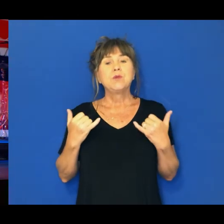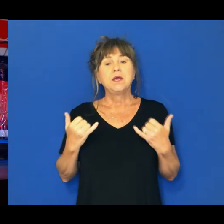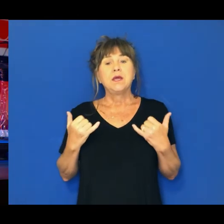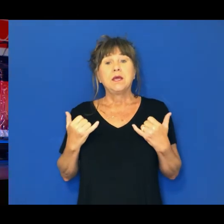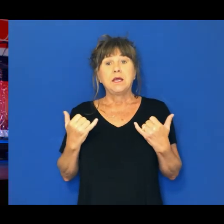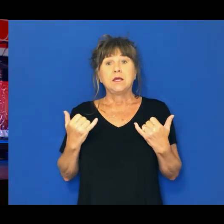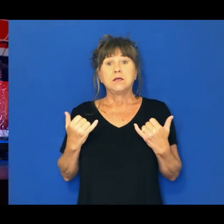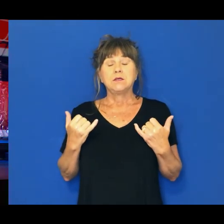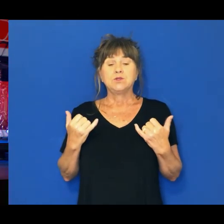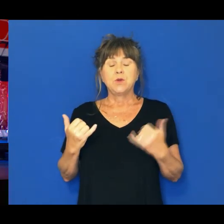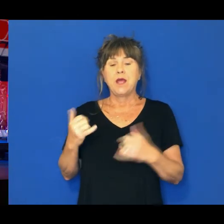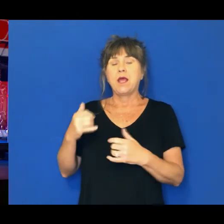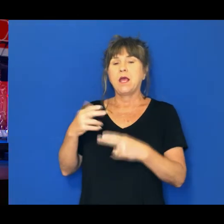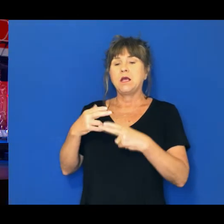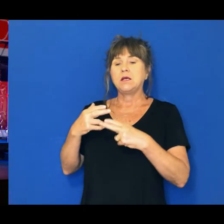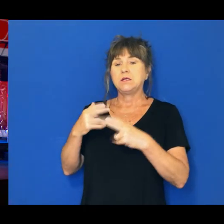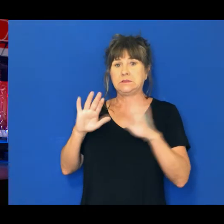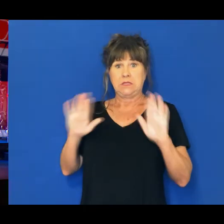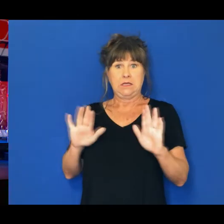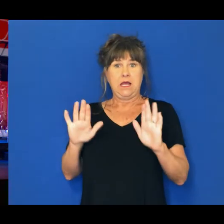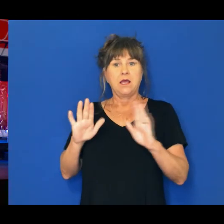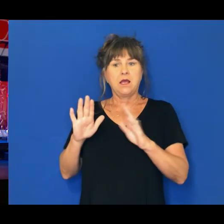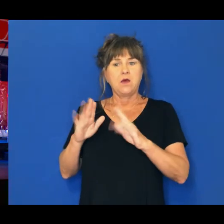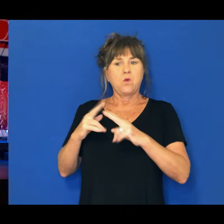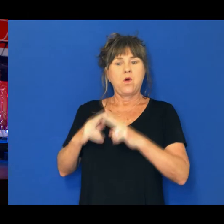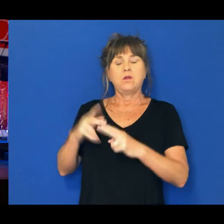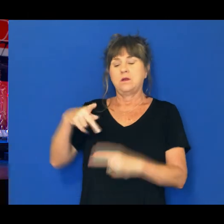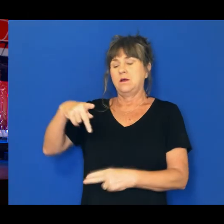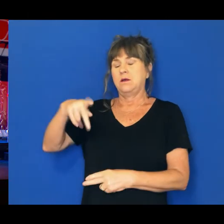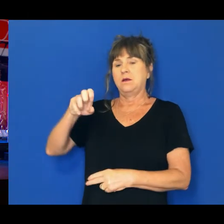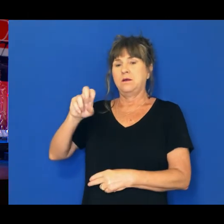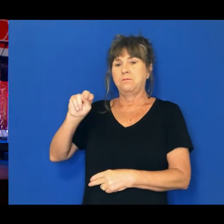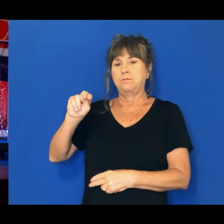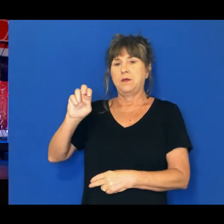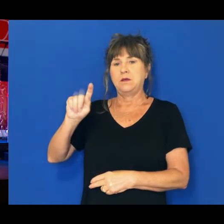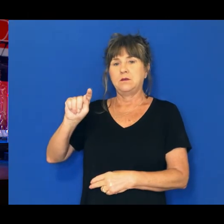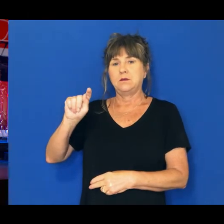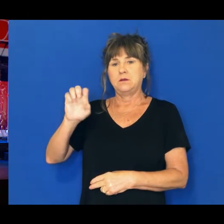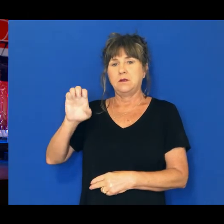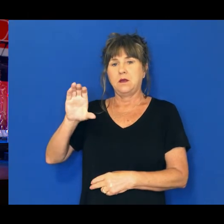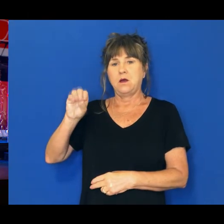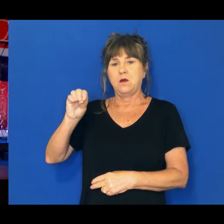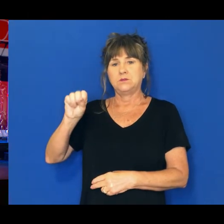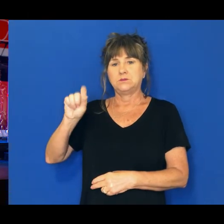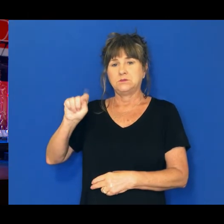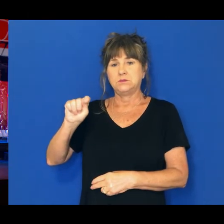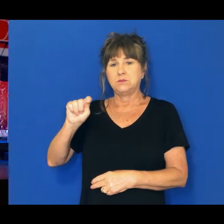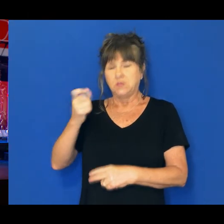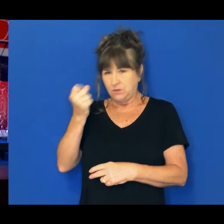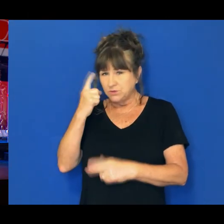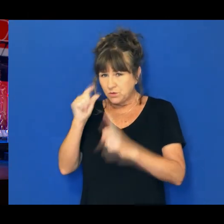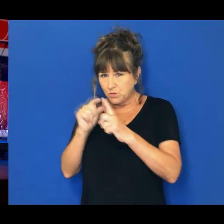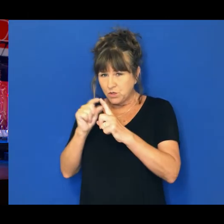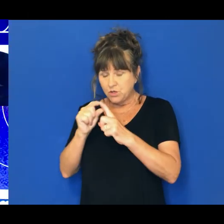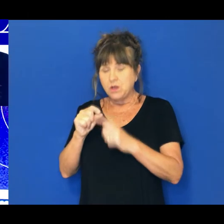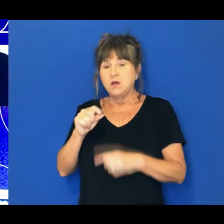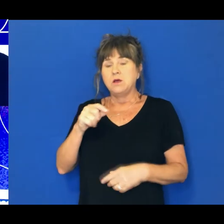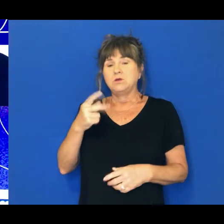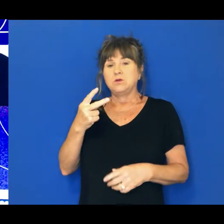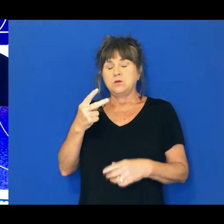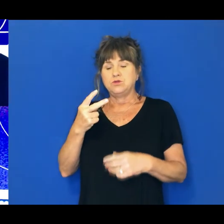at it, this is Pentecost Sunday. Now, don't be weirded out by it. Lean into Pentecost because Penta kosti.